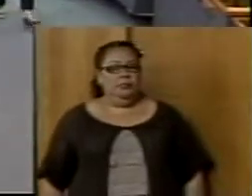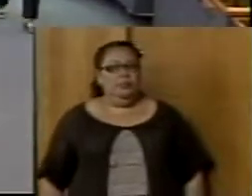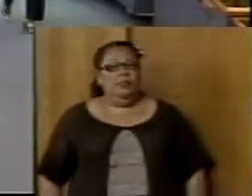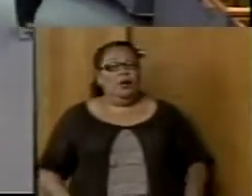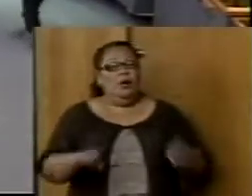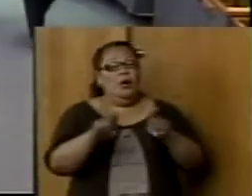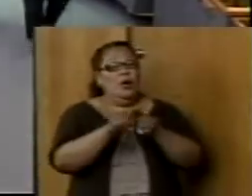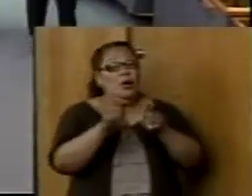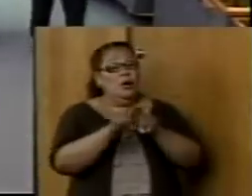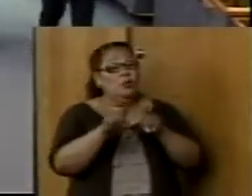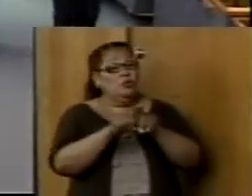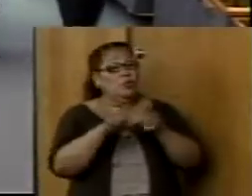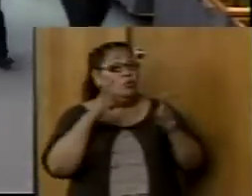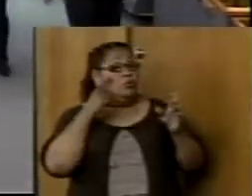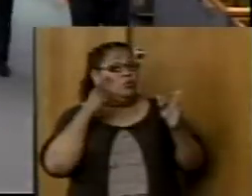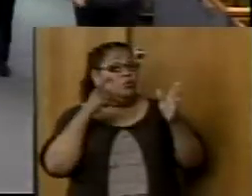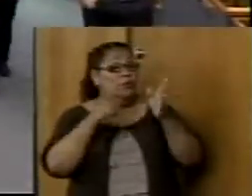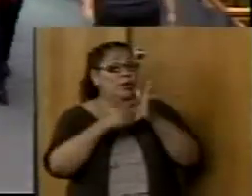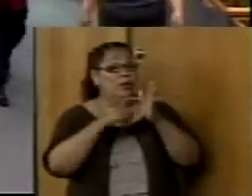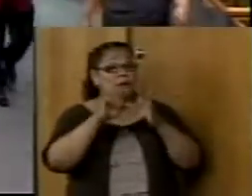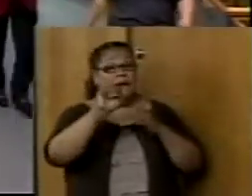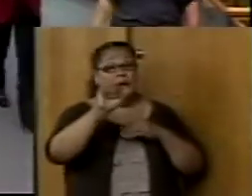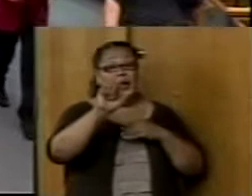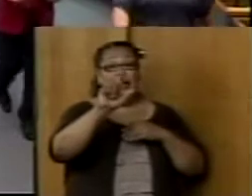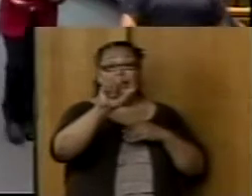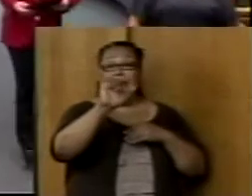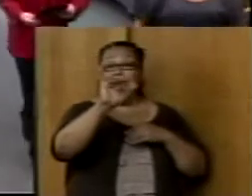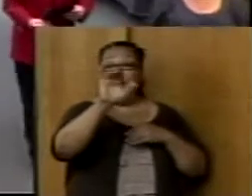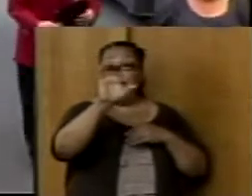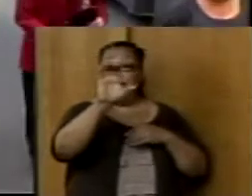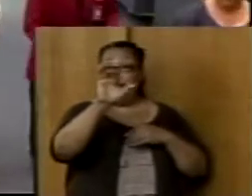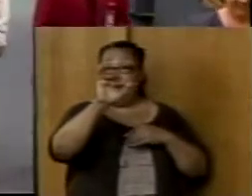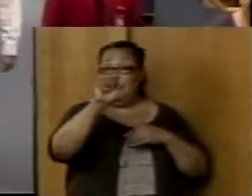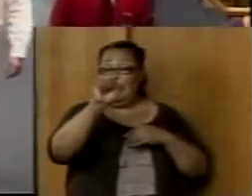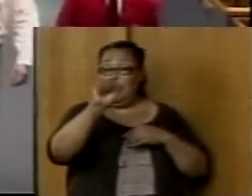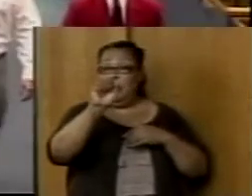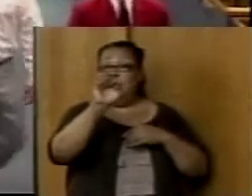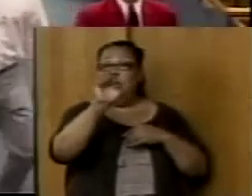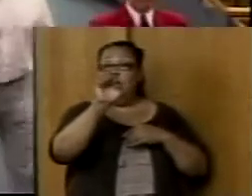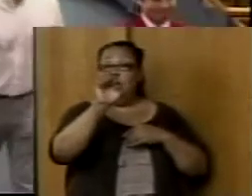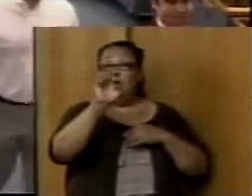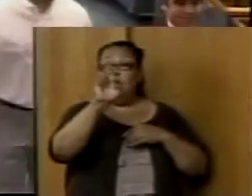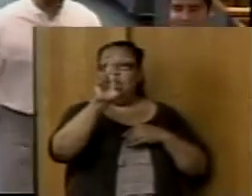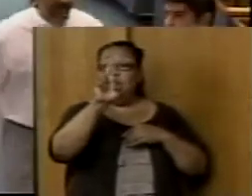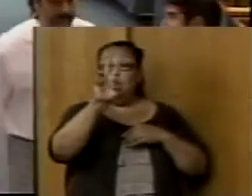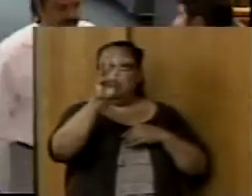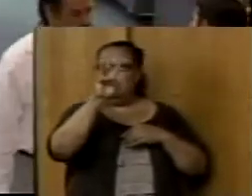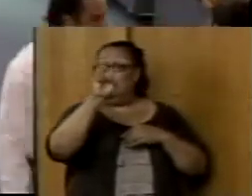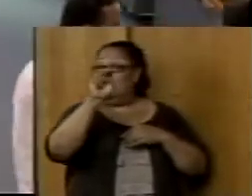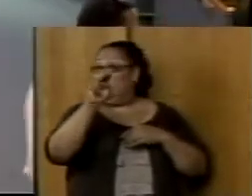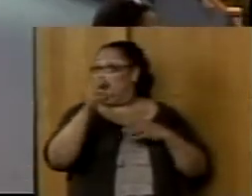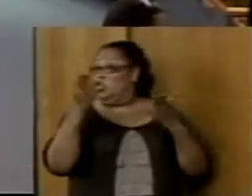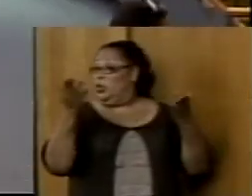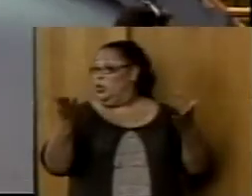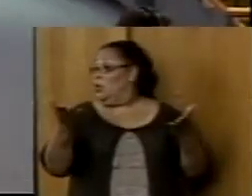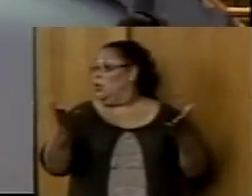Also to recognize Alicia Irwin, the Regional Vice President from Skills USA. Is she here?